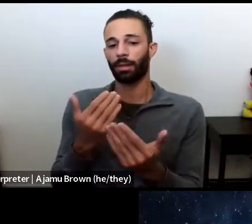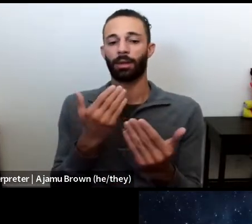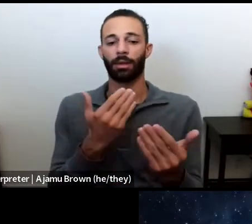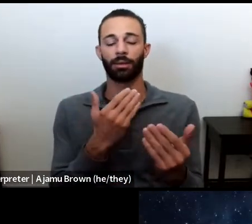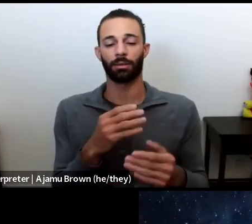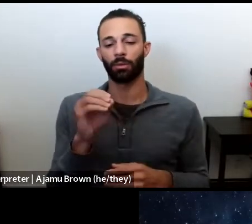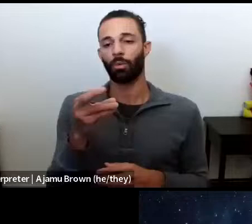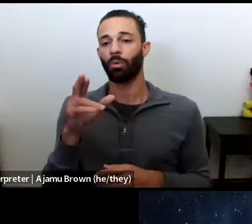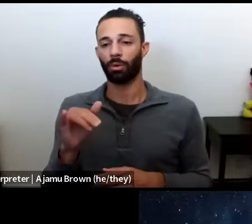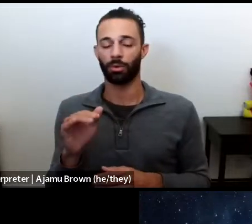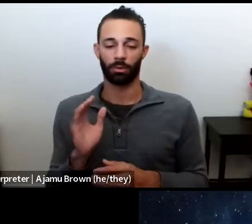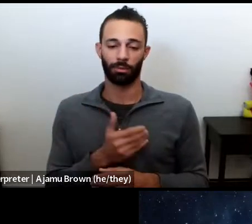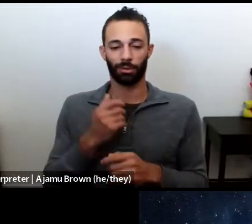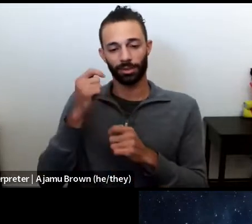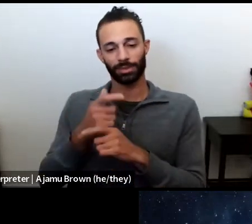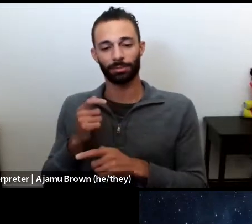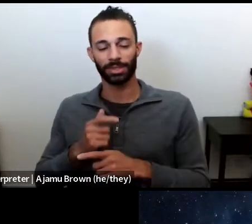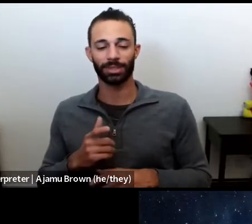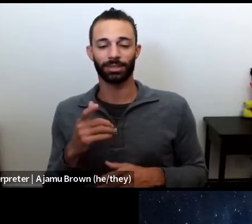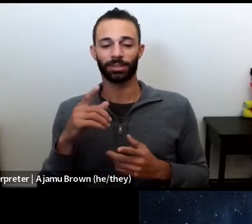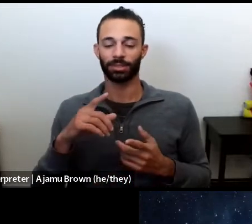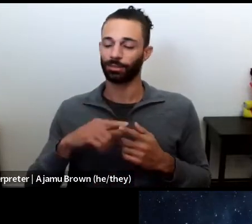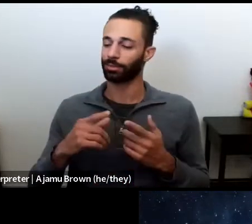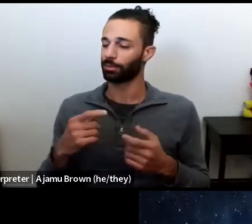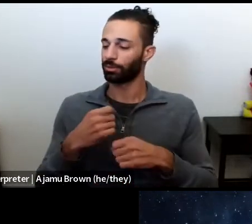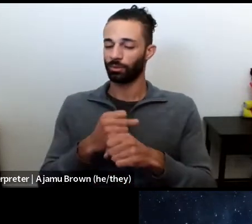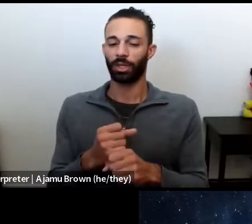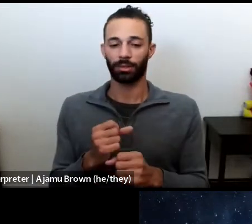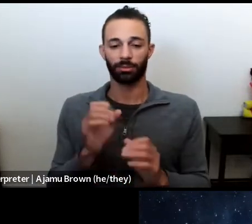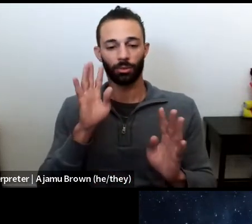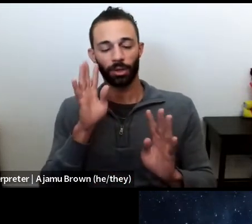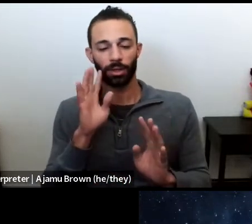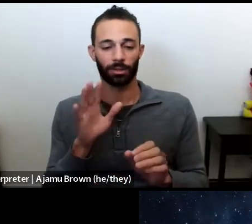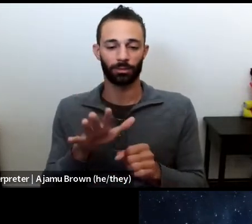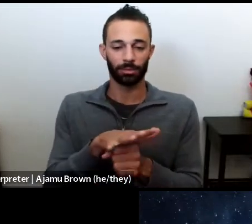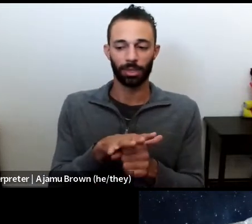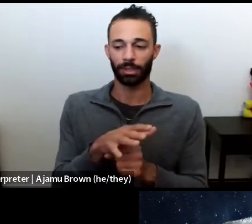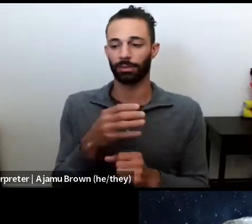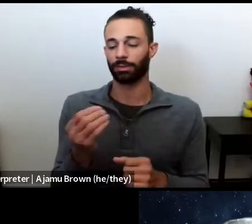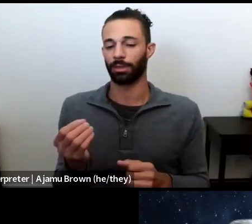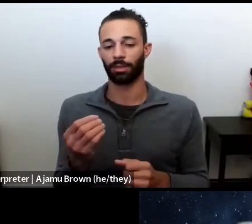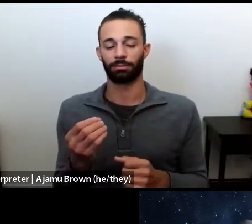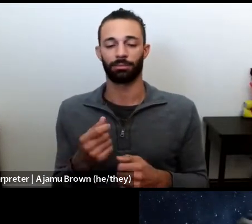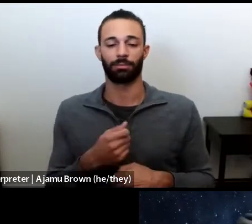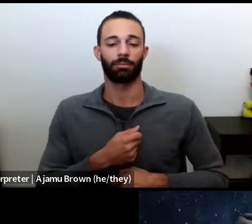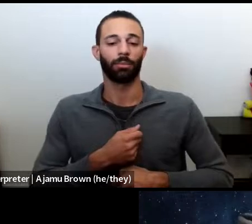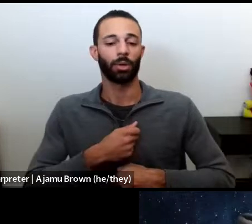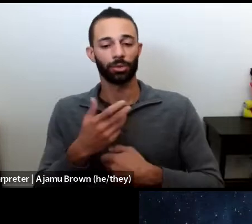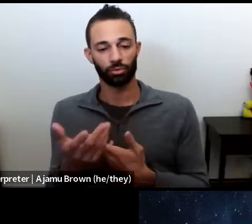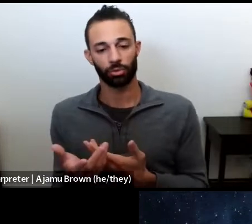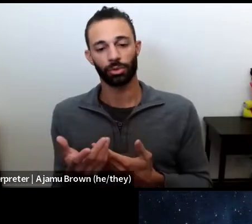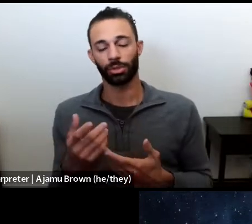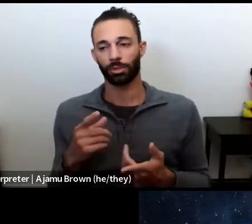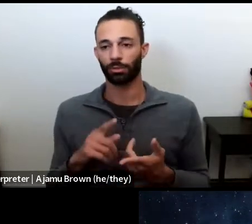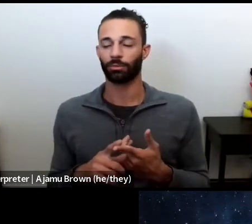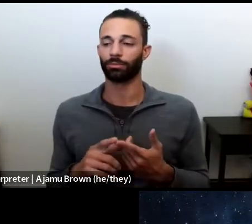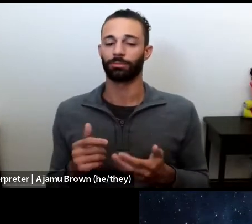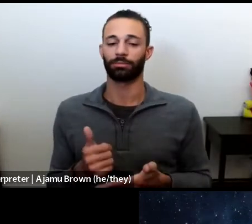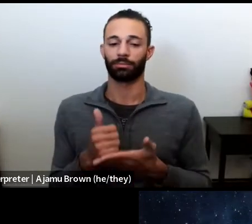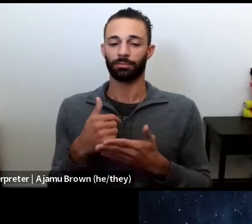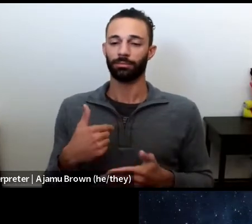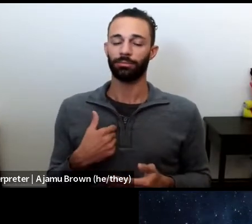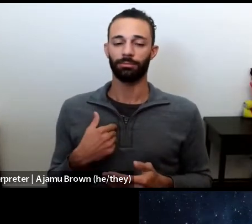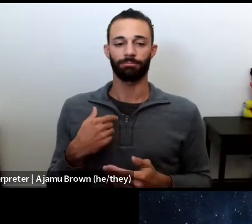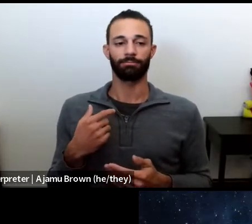Ori for providing that creative space and providing some poetry to really just kind of bring us into the present, bring us into the